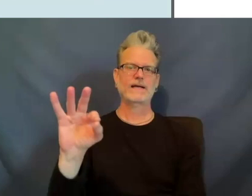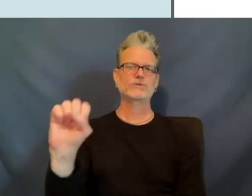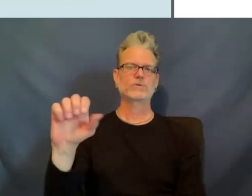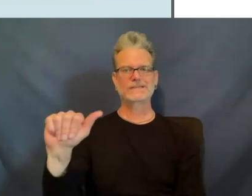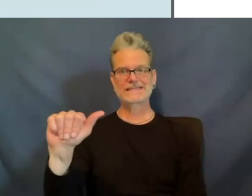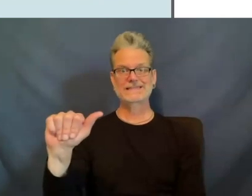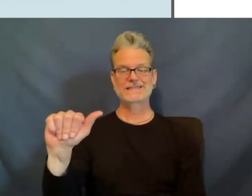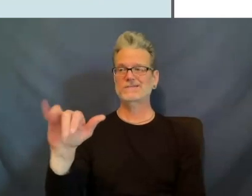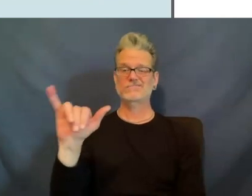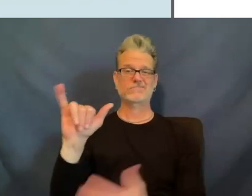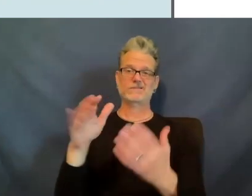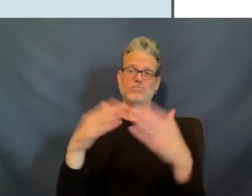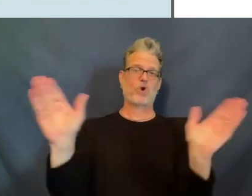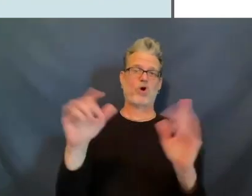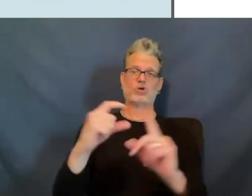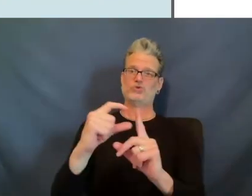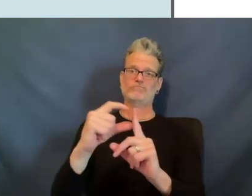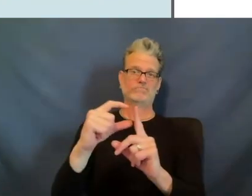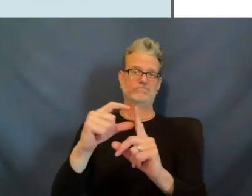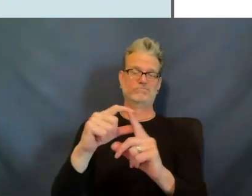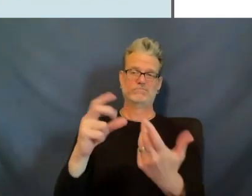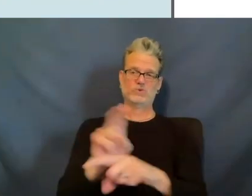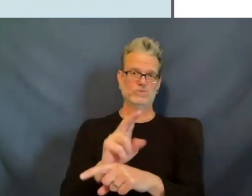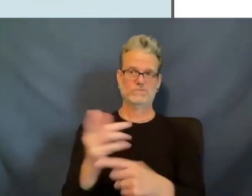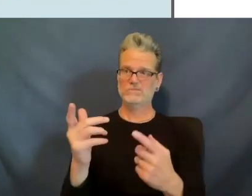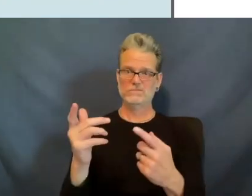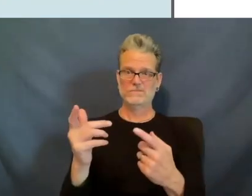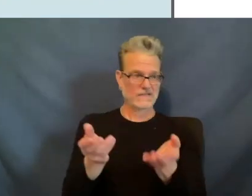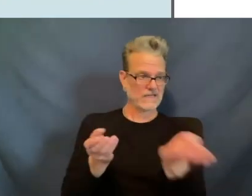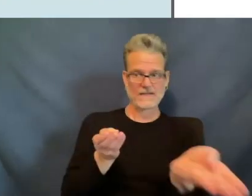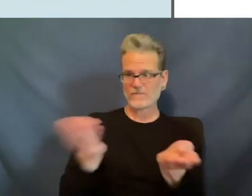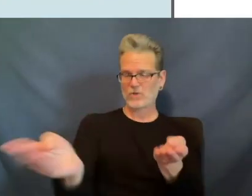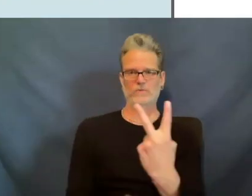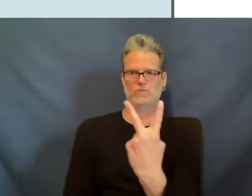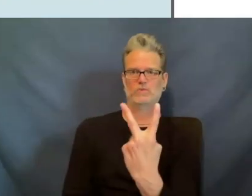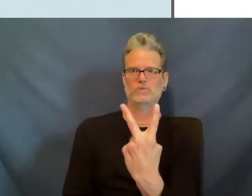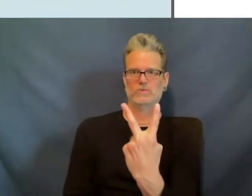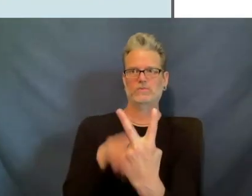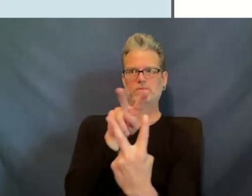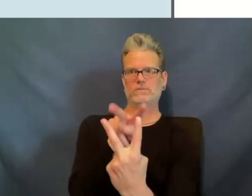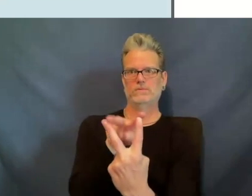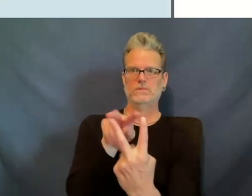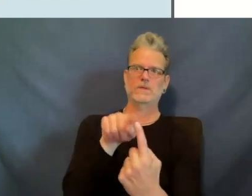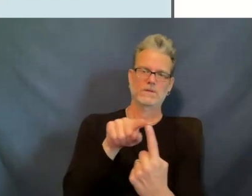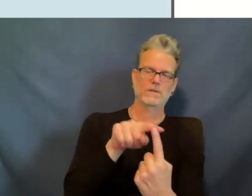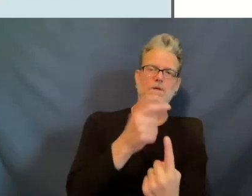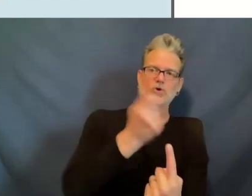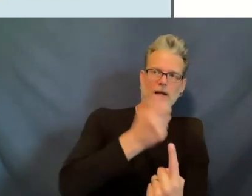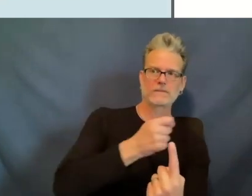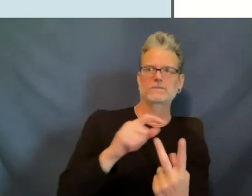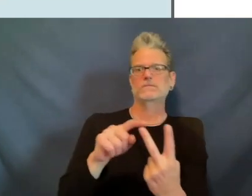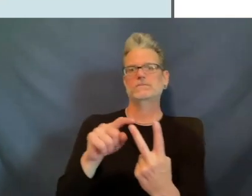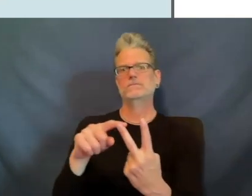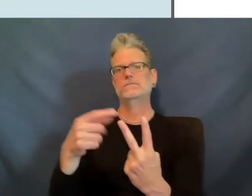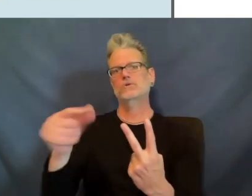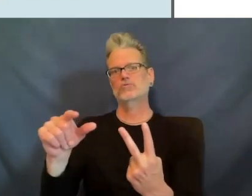broadly across the Forest Service and is delivered through these two tools or instruments. through grants and cooperative agreements.